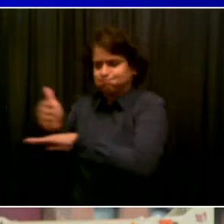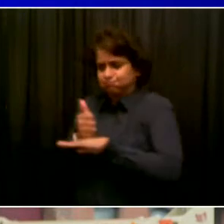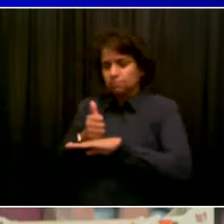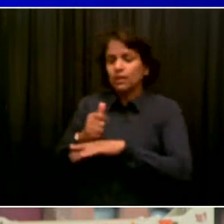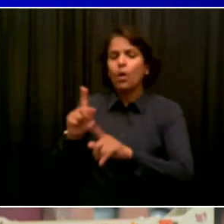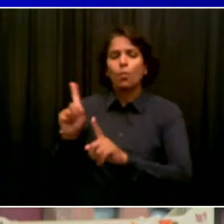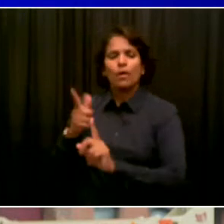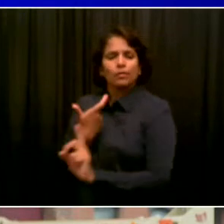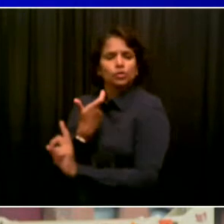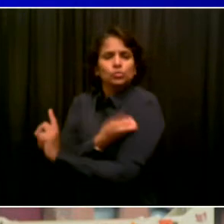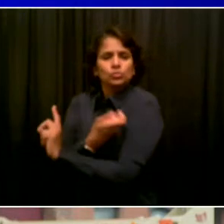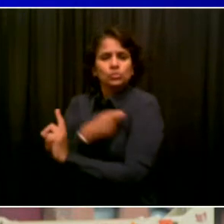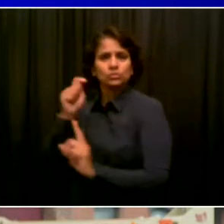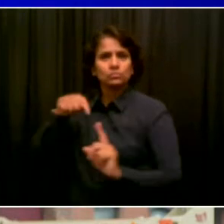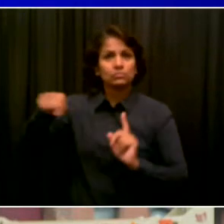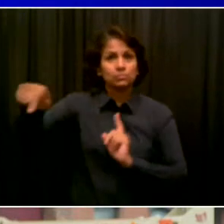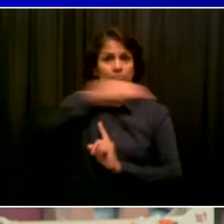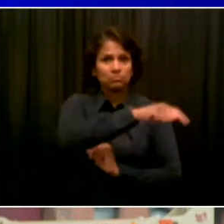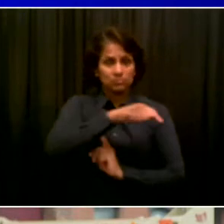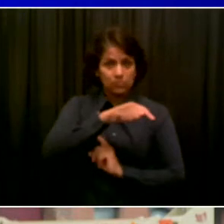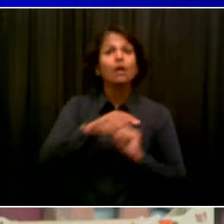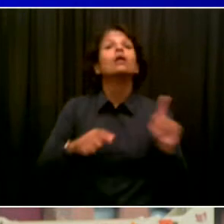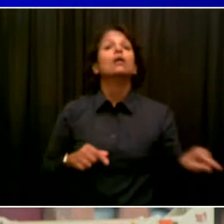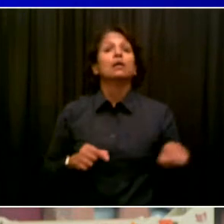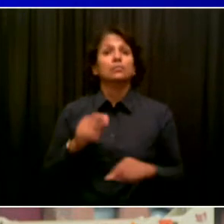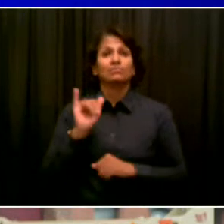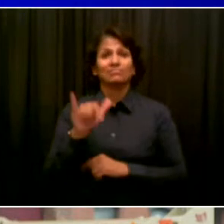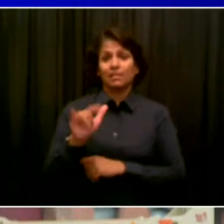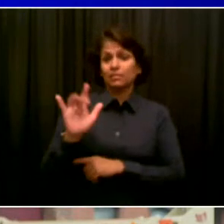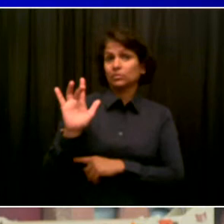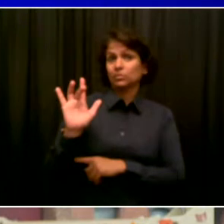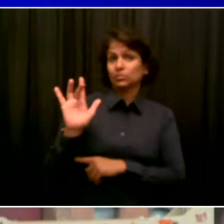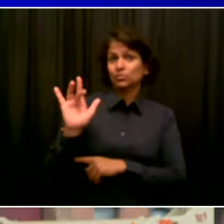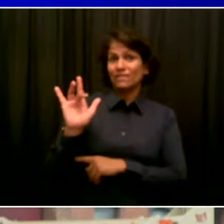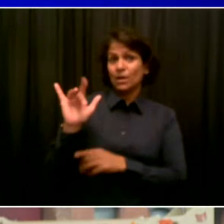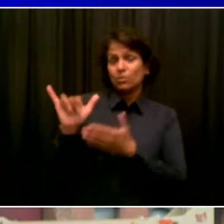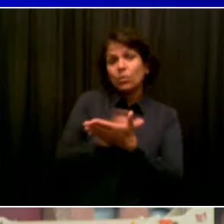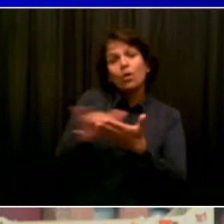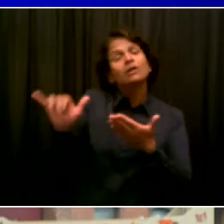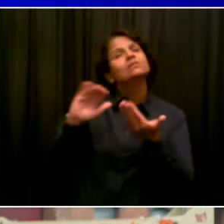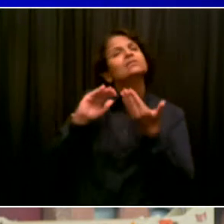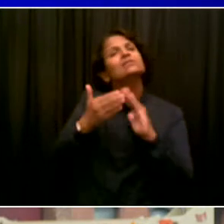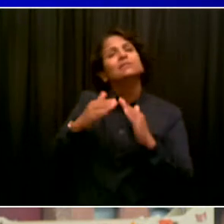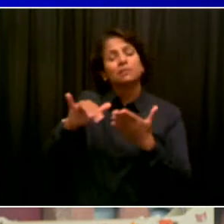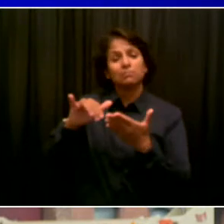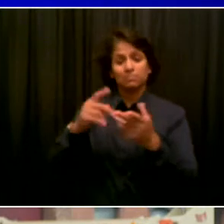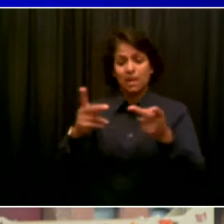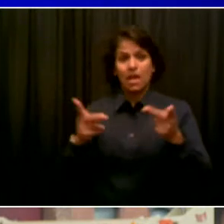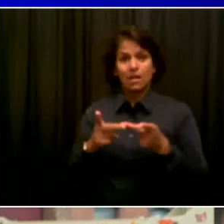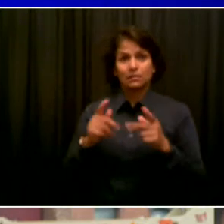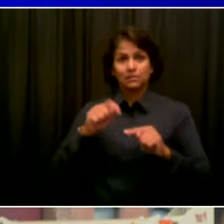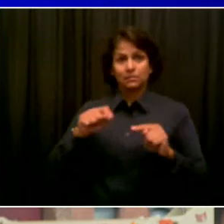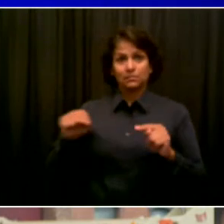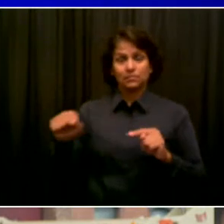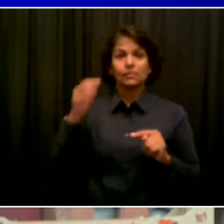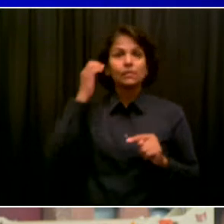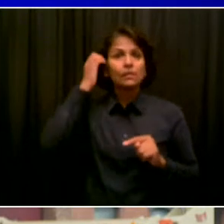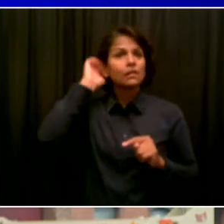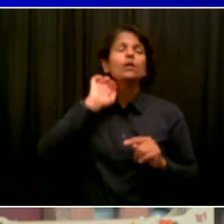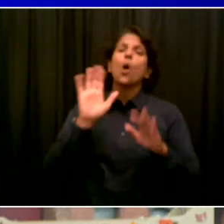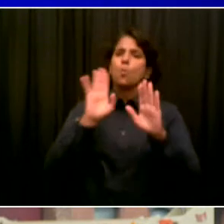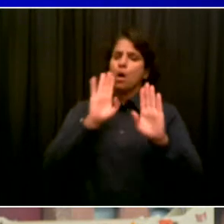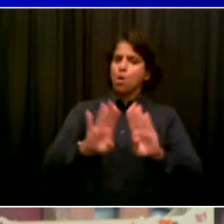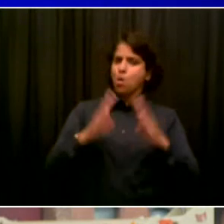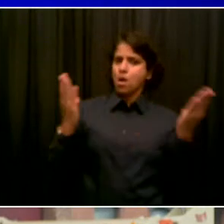city-sponsored sites that have been particularly high impact. We're keeping those open to prepare for a surge of demand when